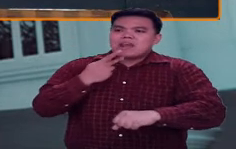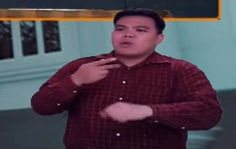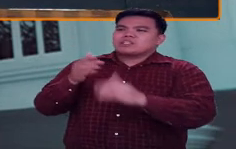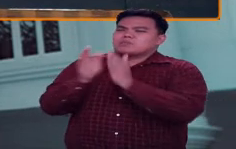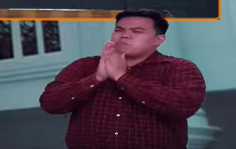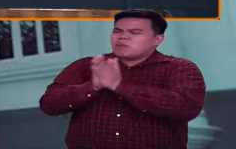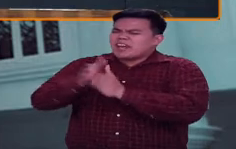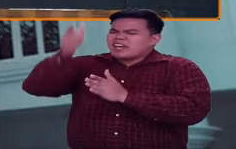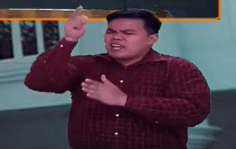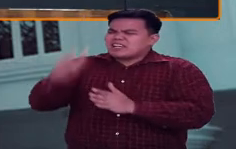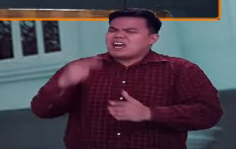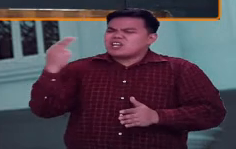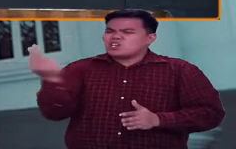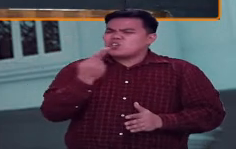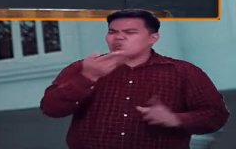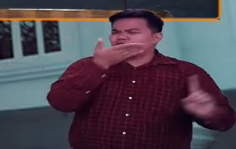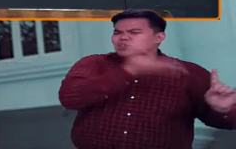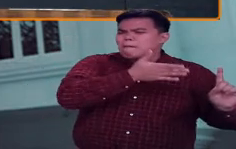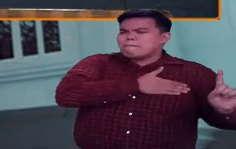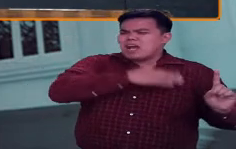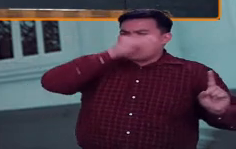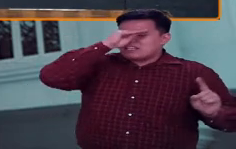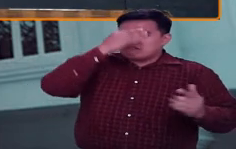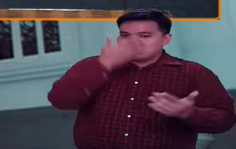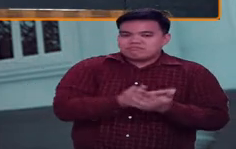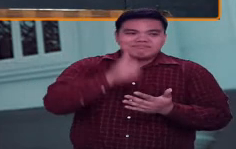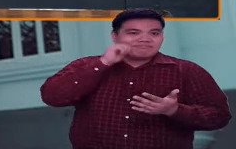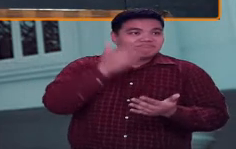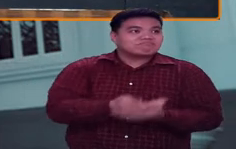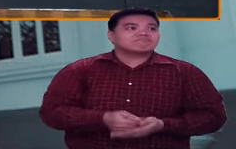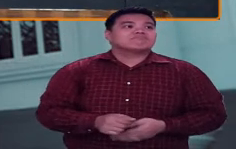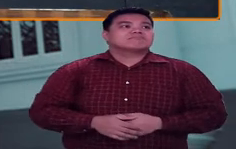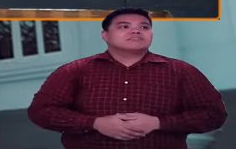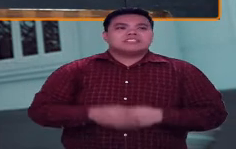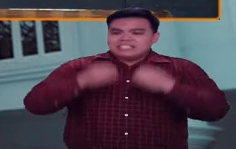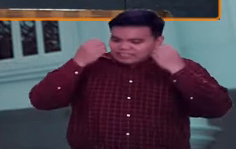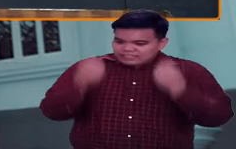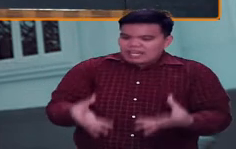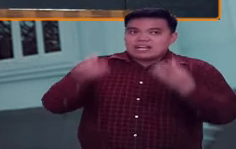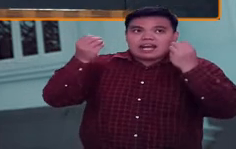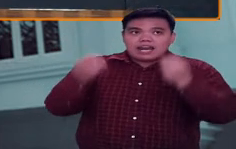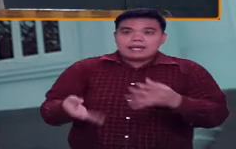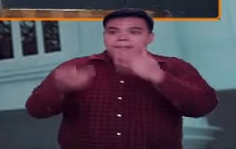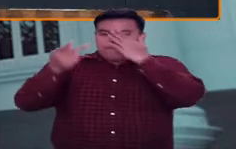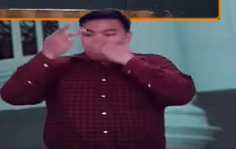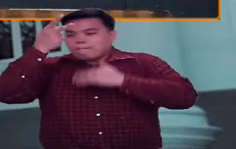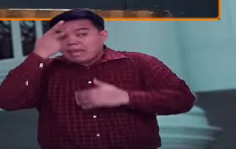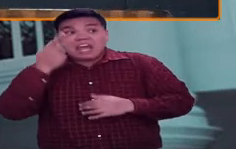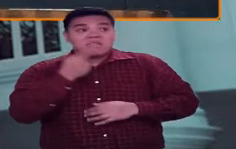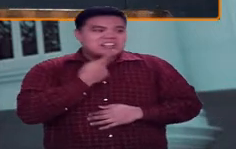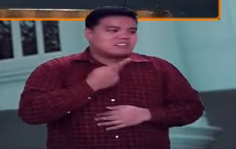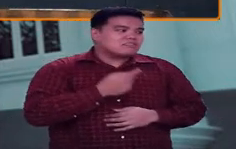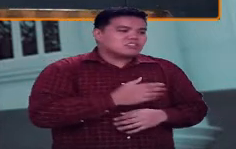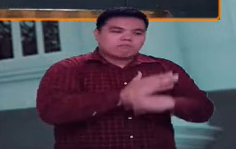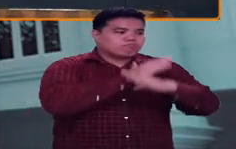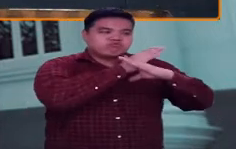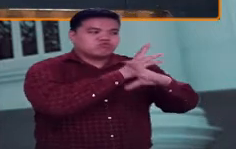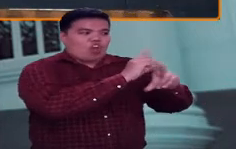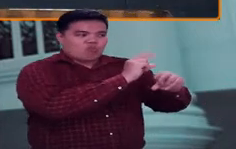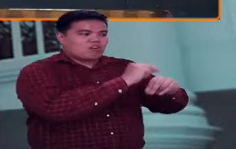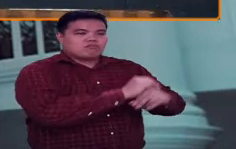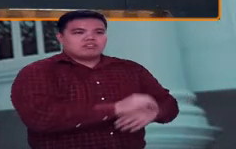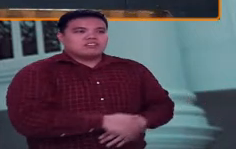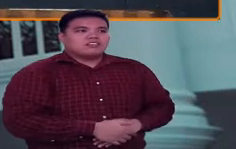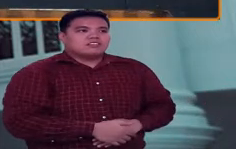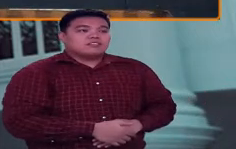God, use my children? I've met a lot of parents who have said, oh, no, not my children. And I said, do